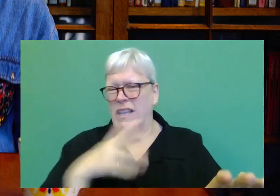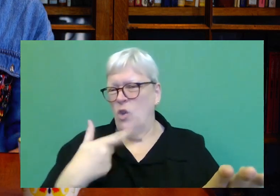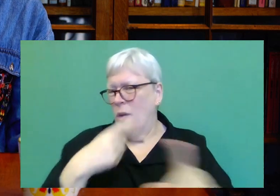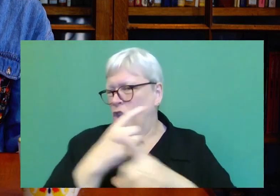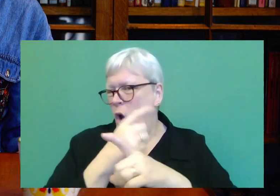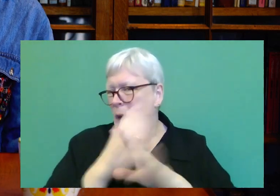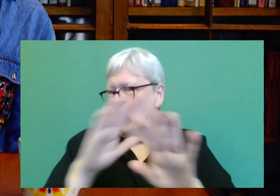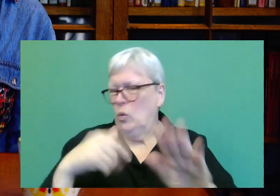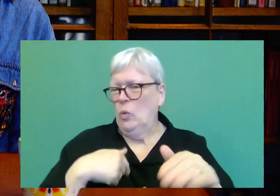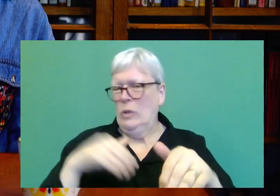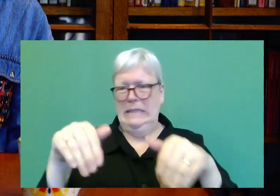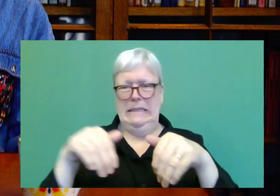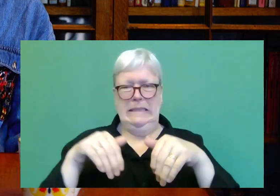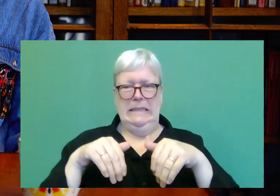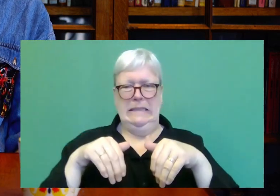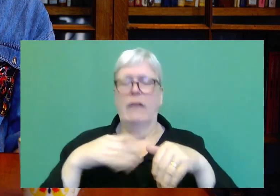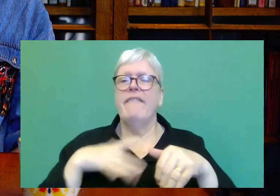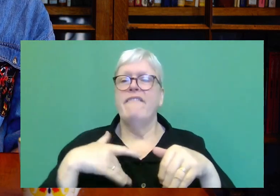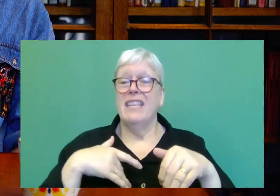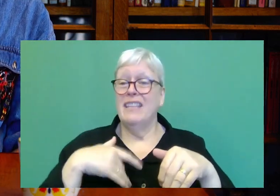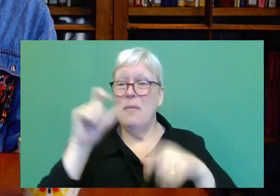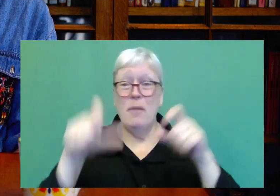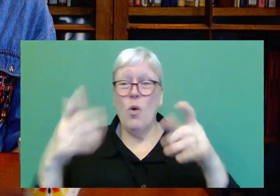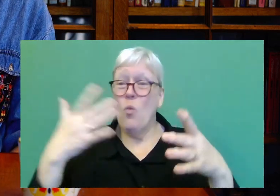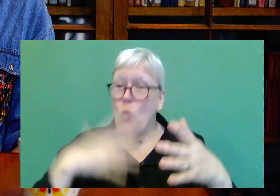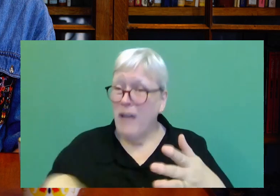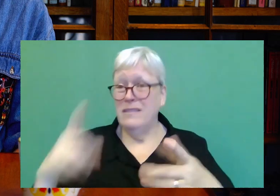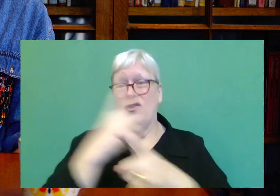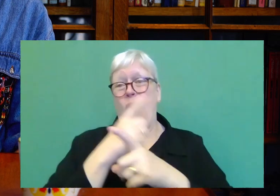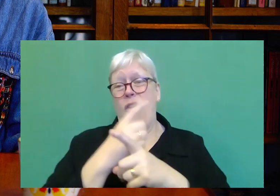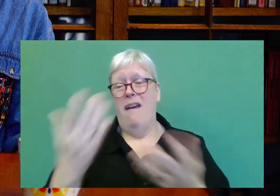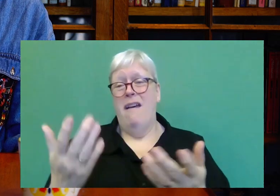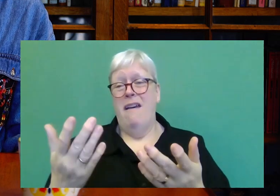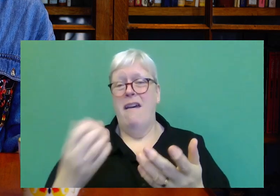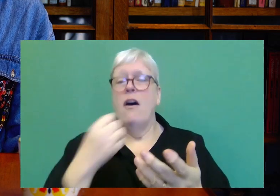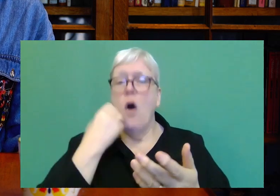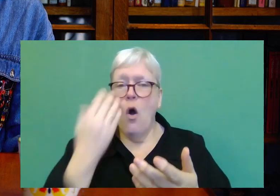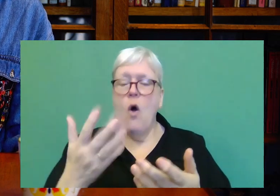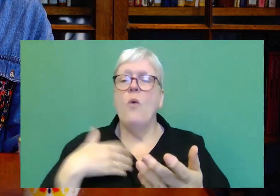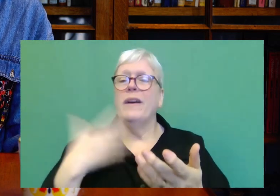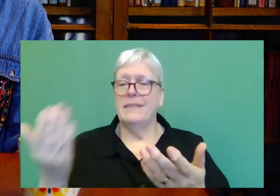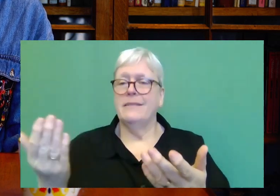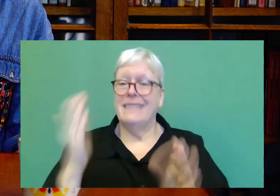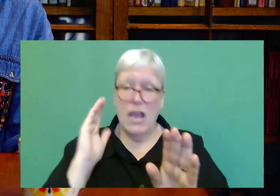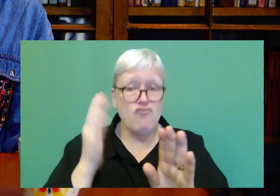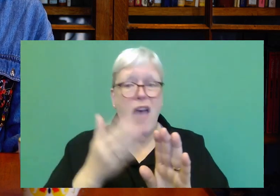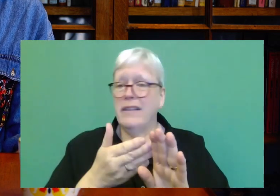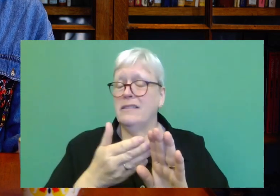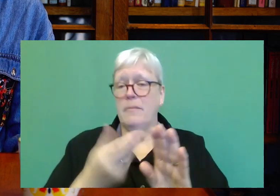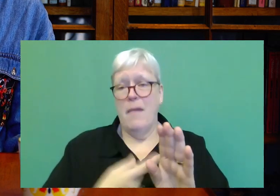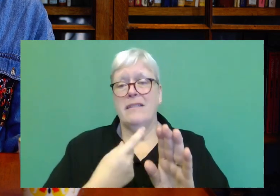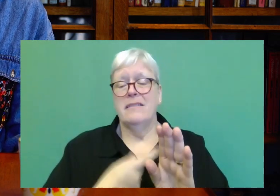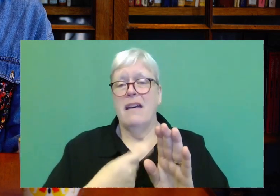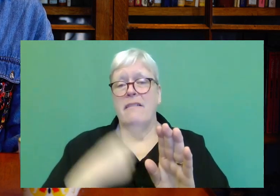feel people often do. So I'll always come in directly with it, and I think I would much